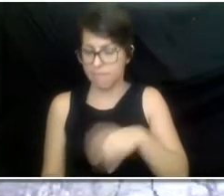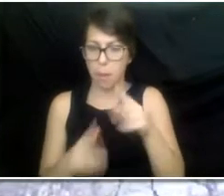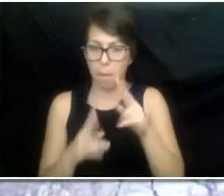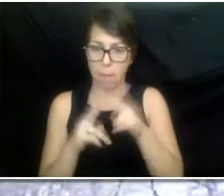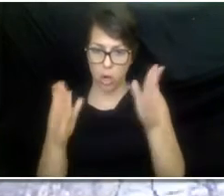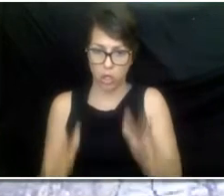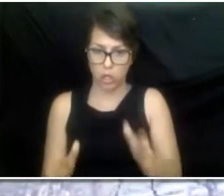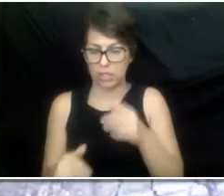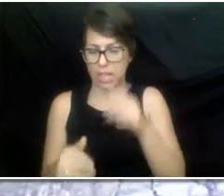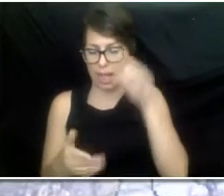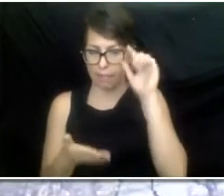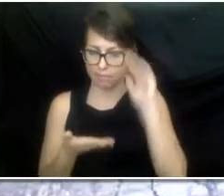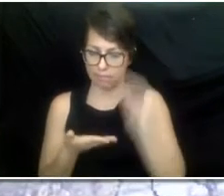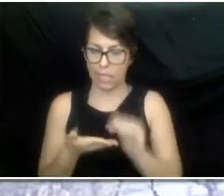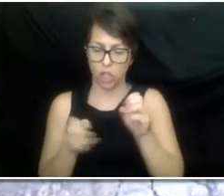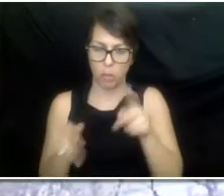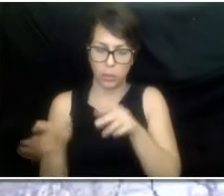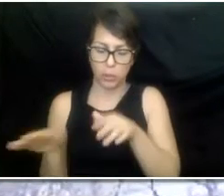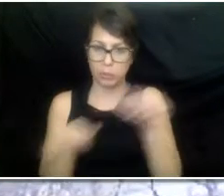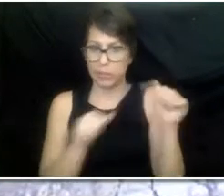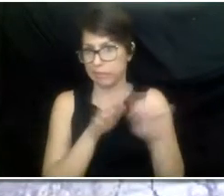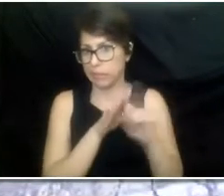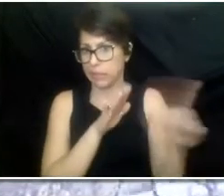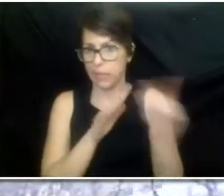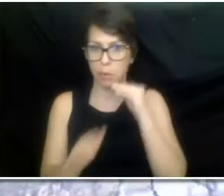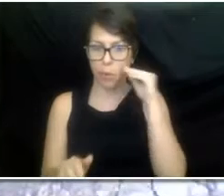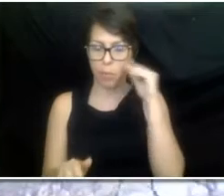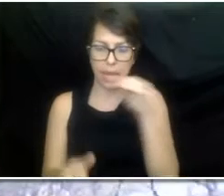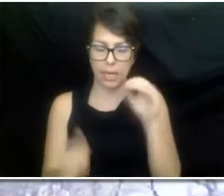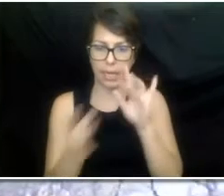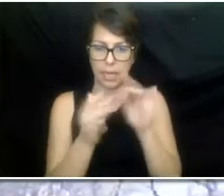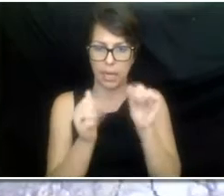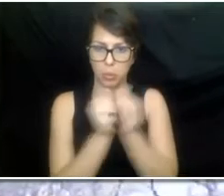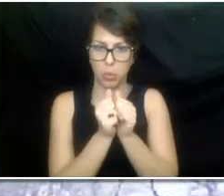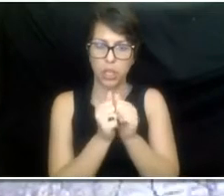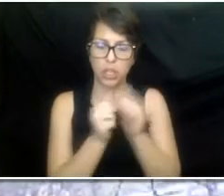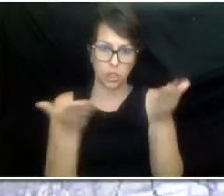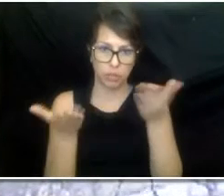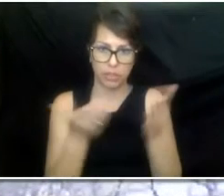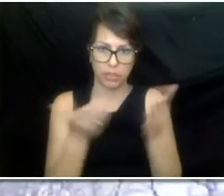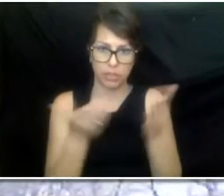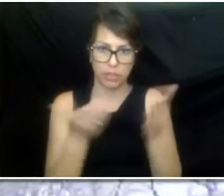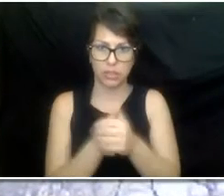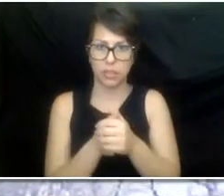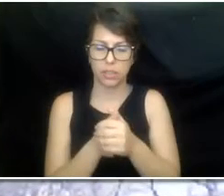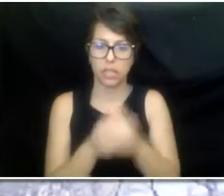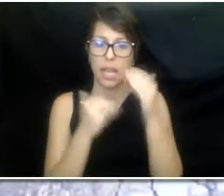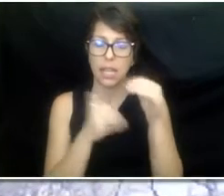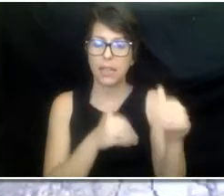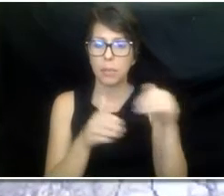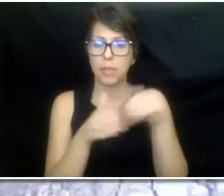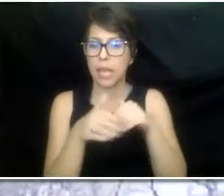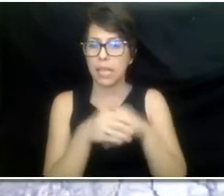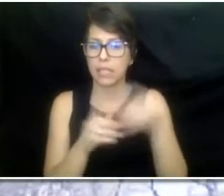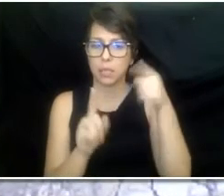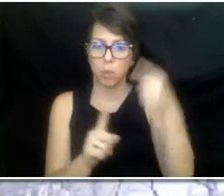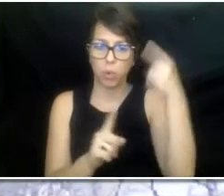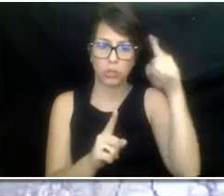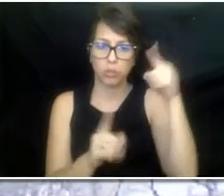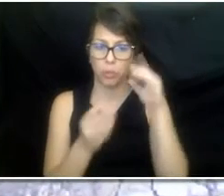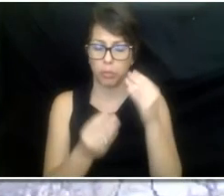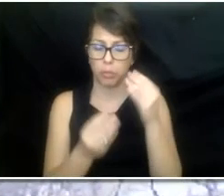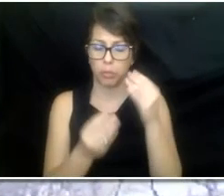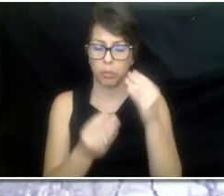exist across our sister agency programs and initiatives for example example we are partnering with the New York City Department